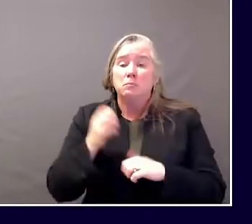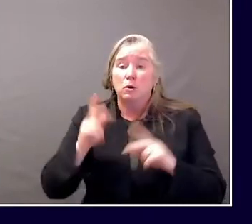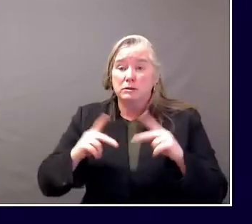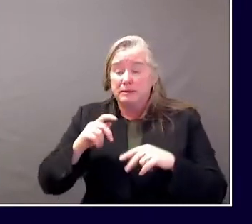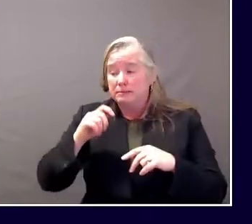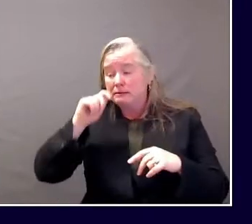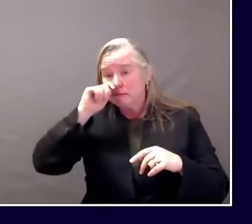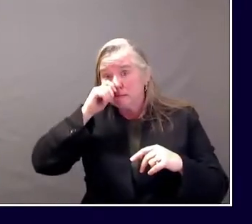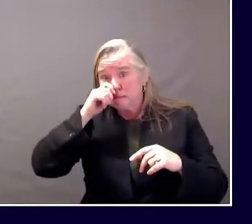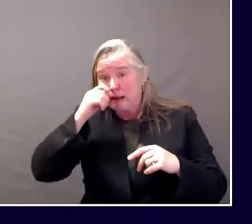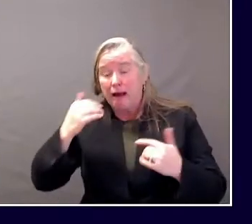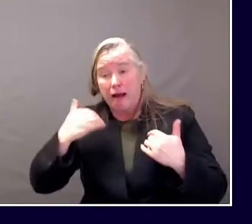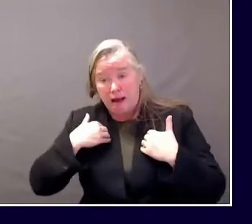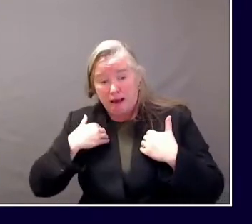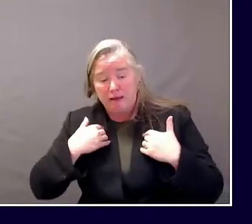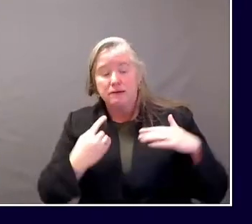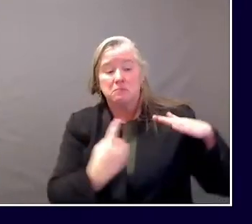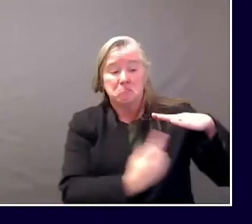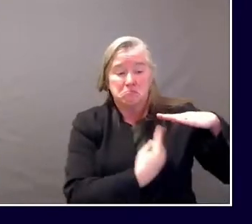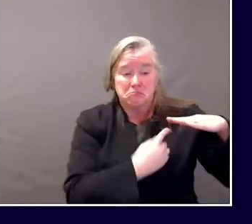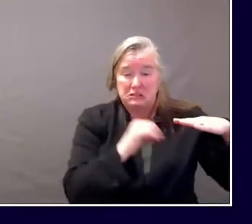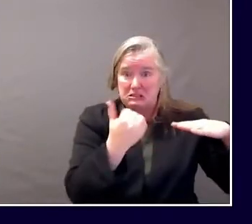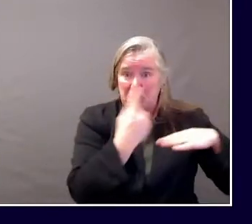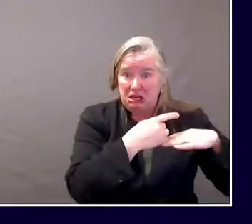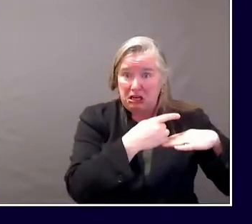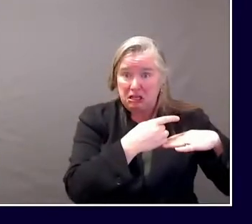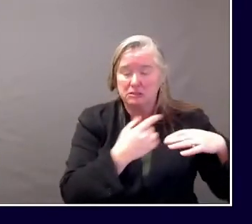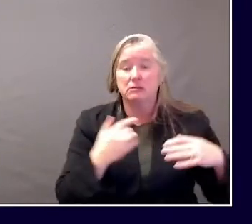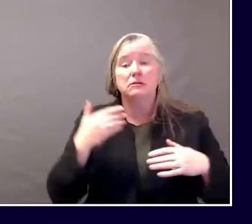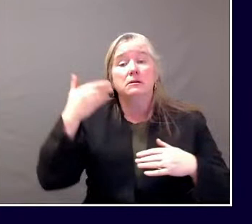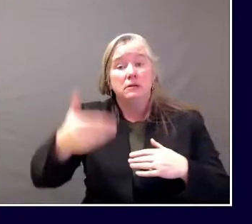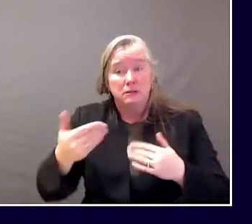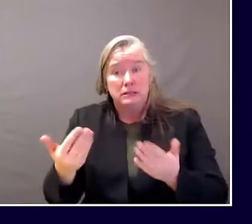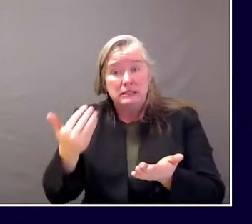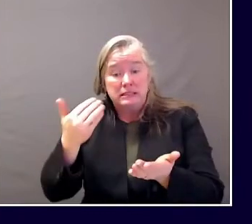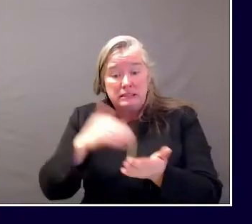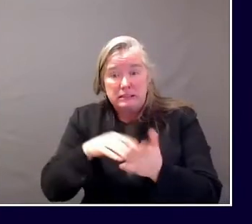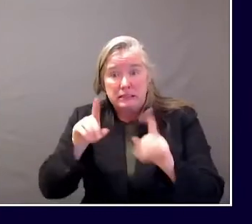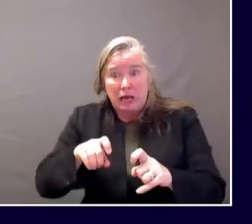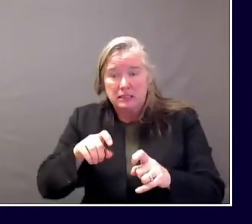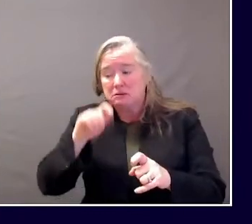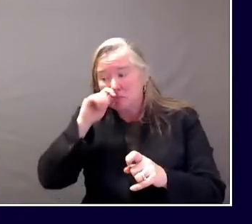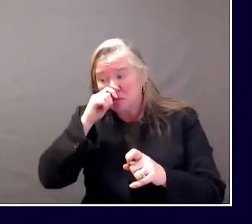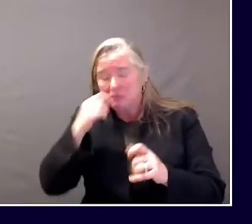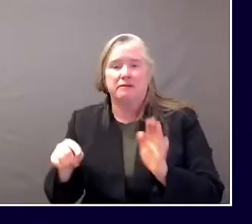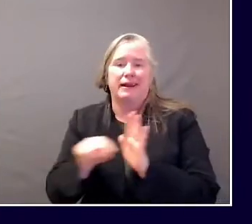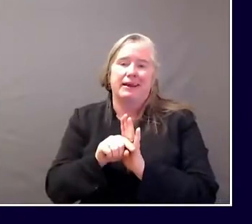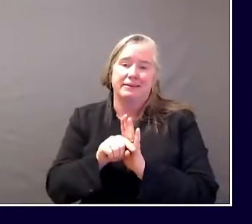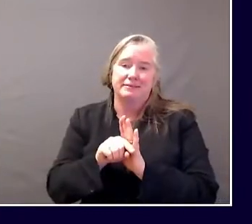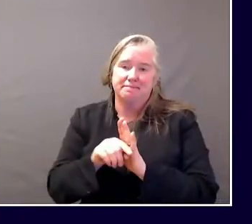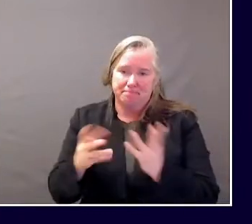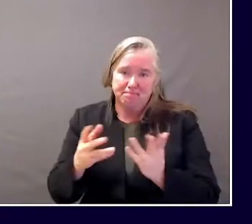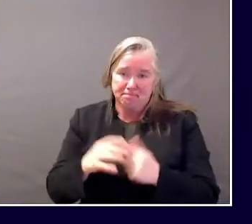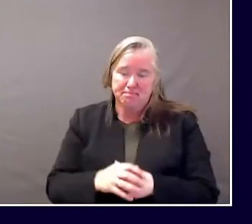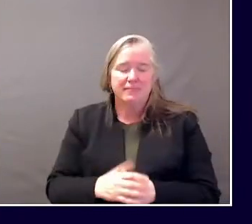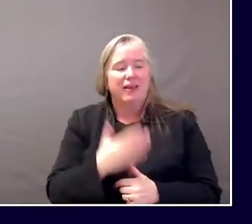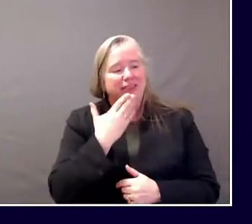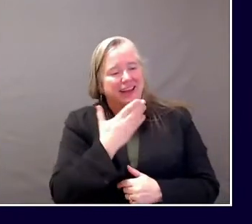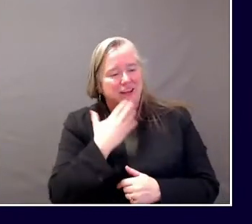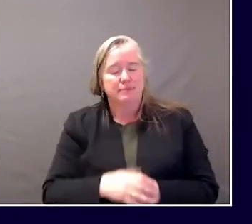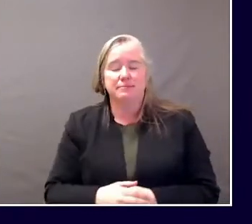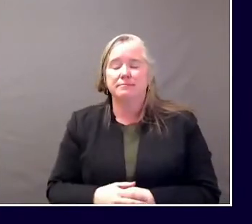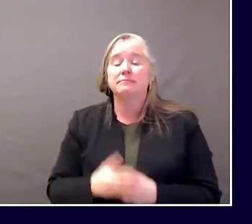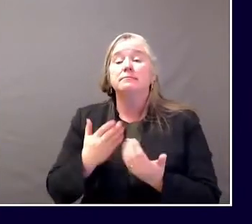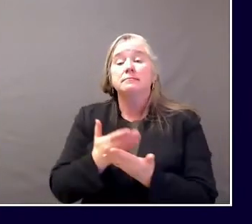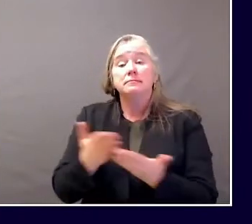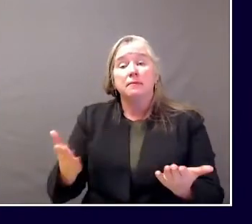retest them, they usually test negative. Great, thank you very much. Okay, all right, everyone. Well, thank you for your time today.